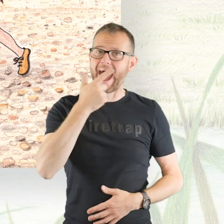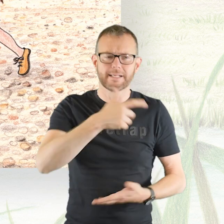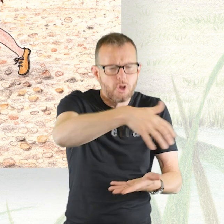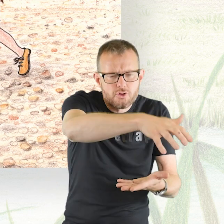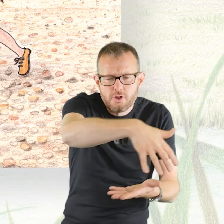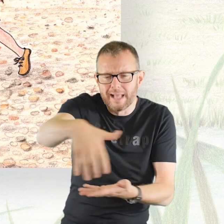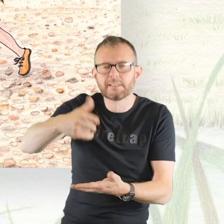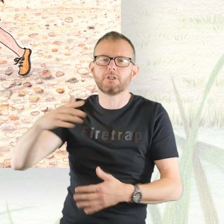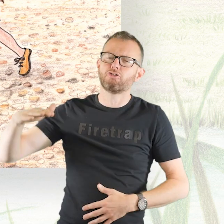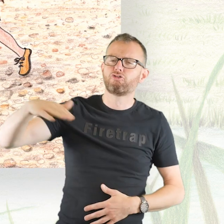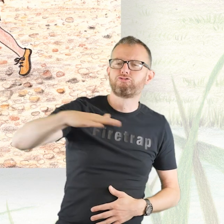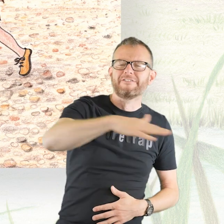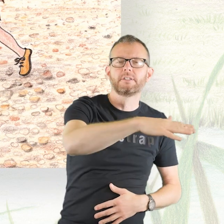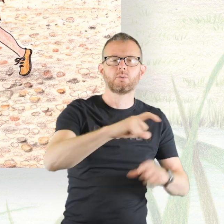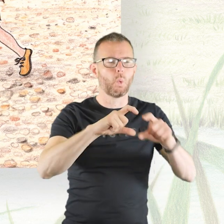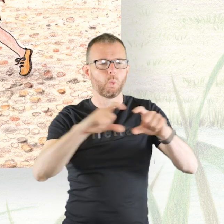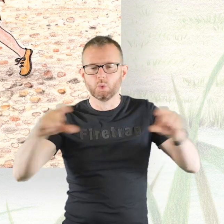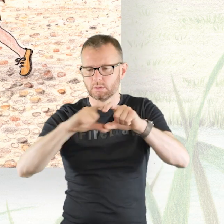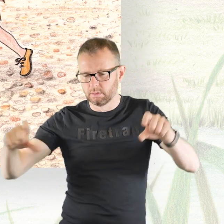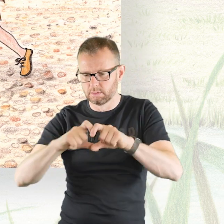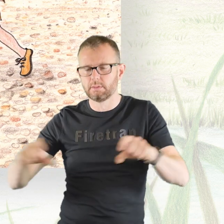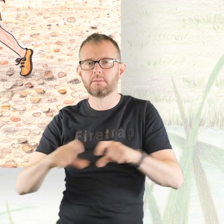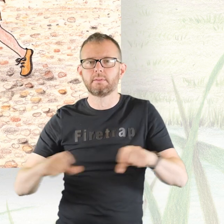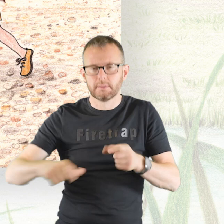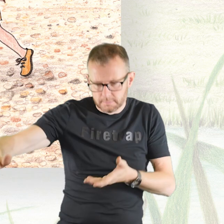Alex collected driftwood to make a sculpture.